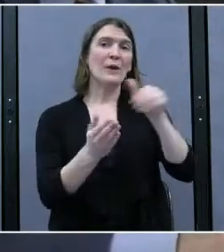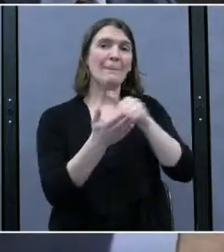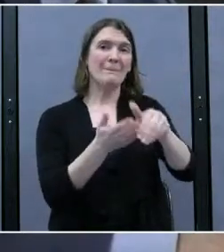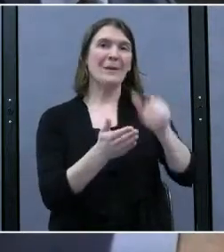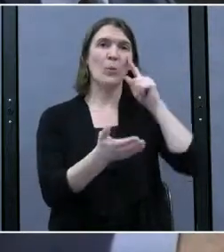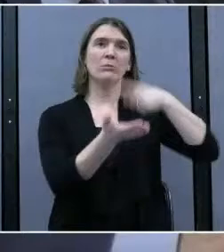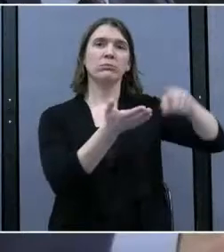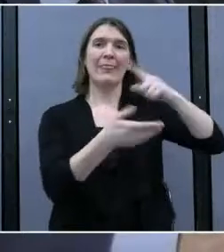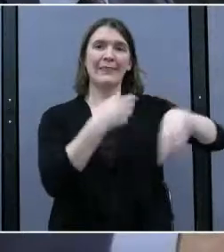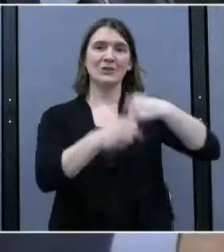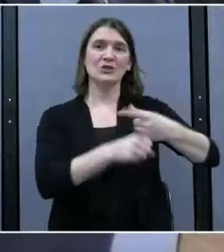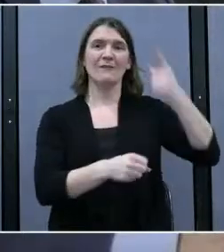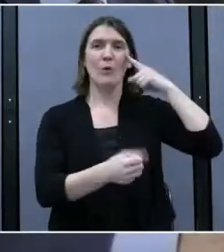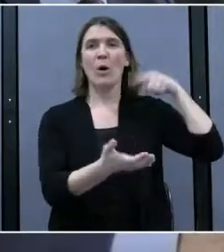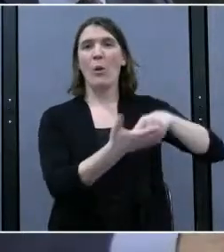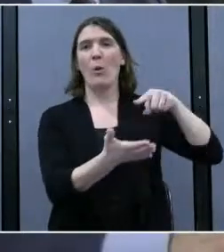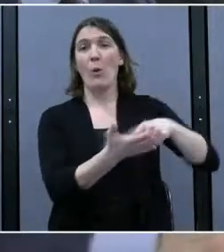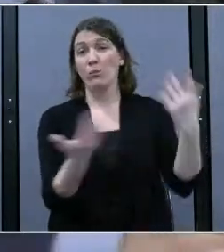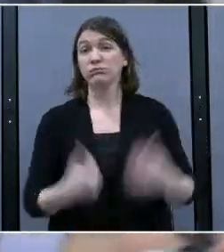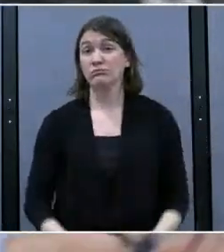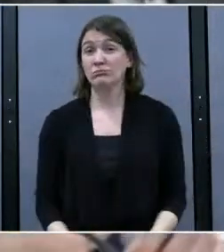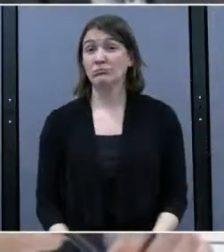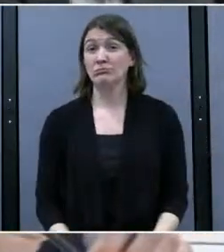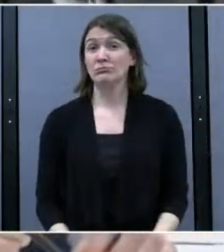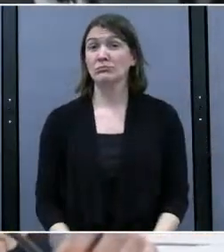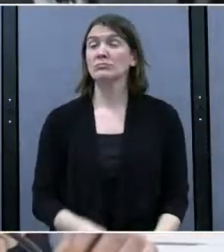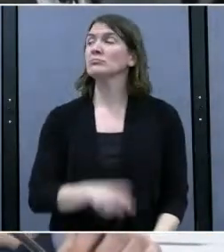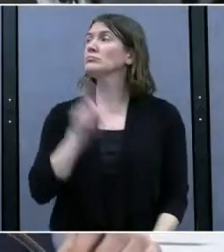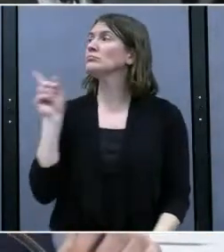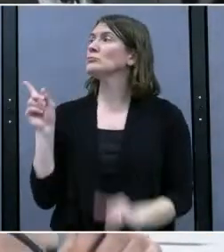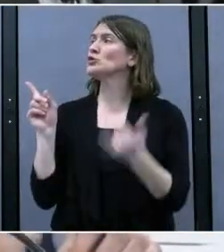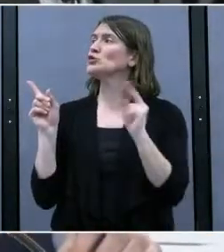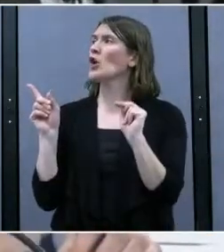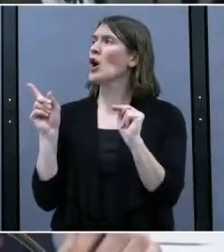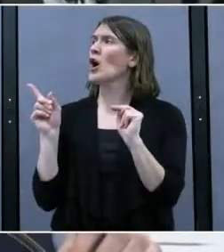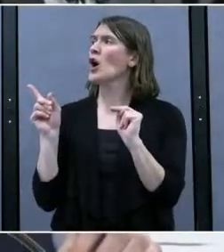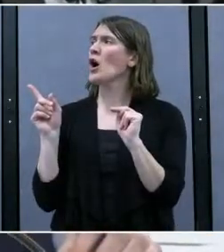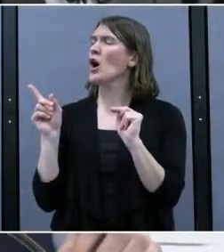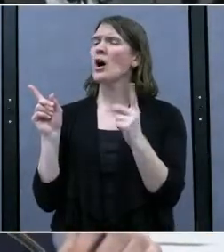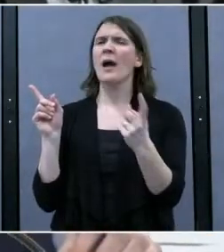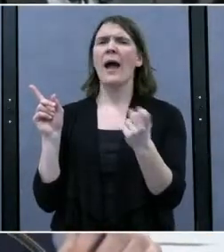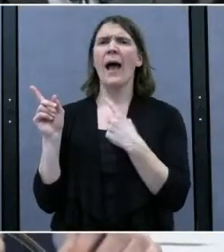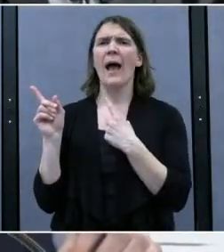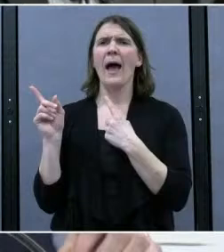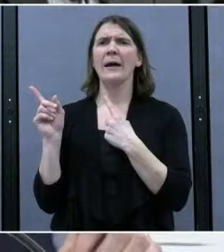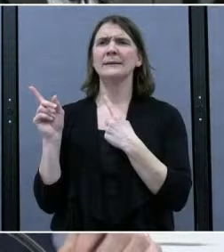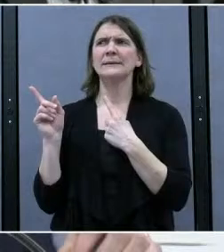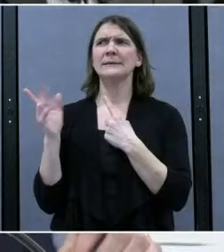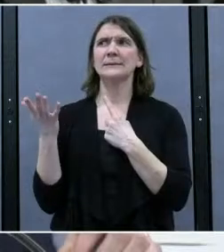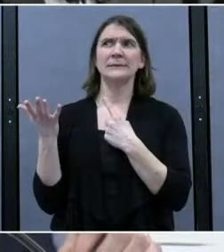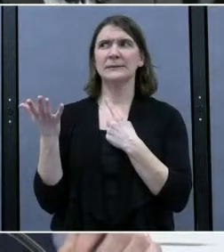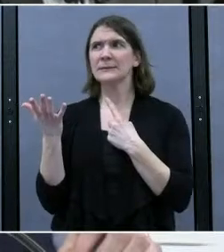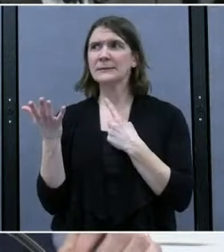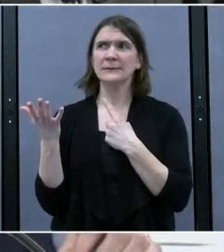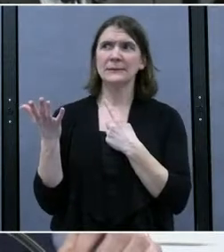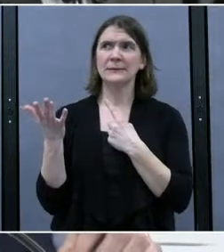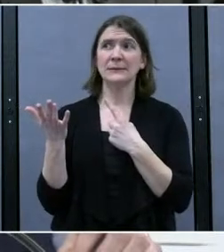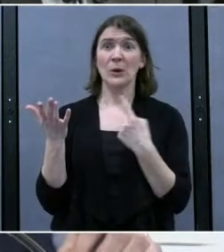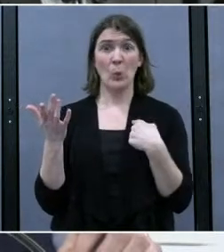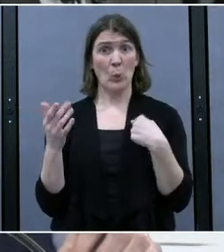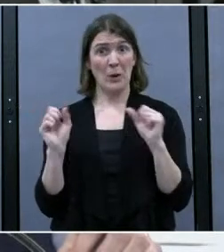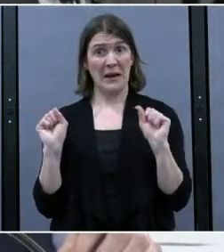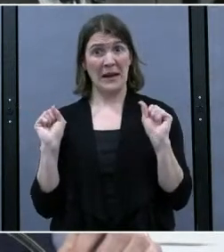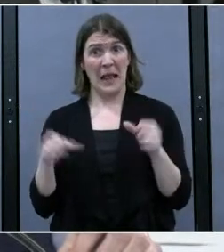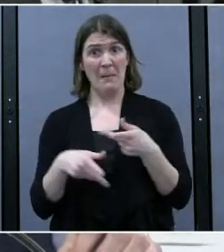payments. Yeah, and I think there was a question about like where are we in terms of our ability